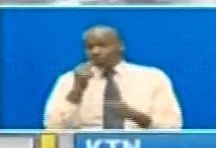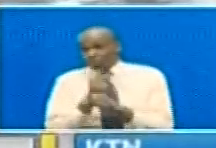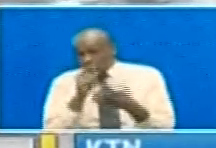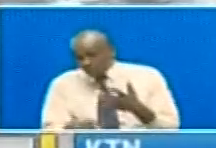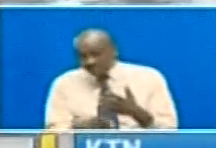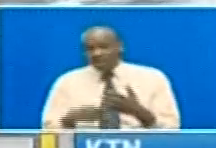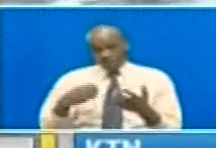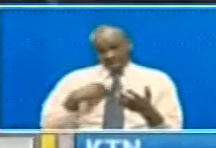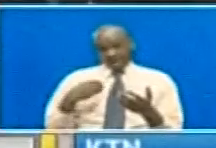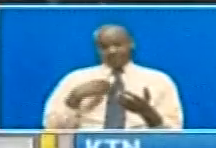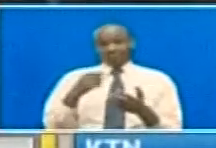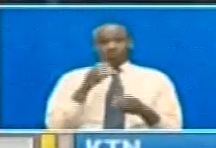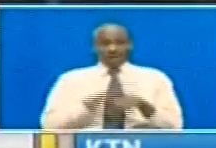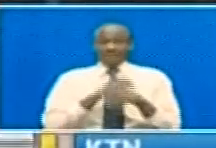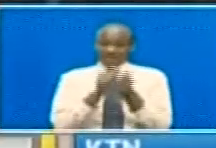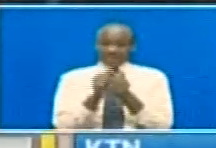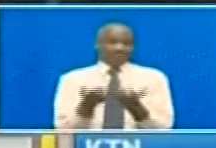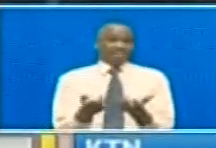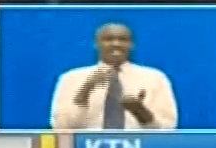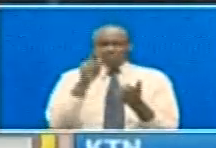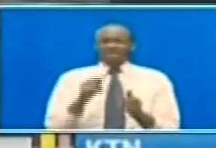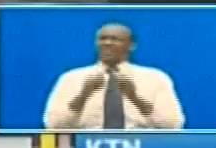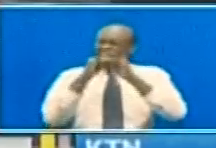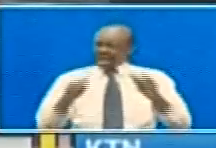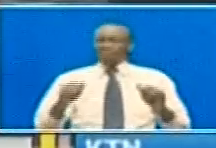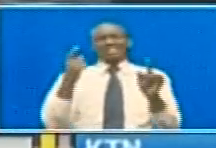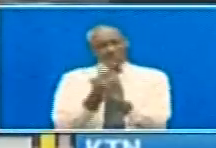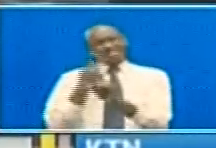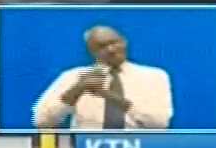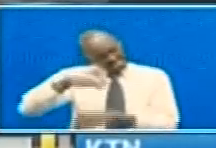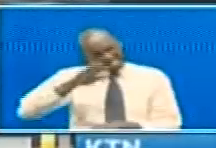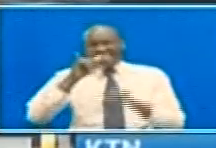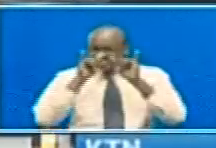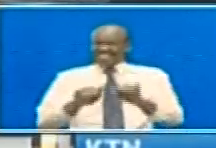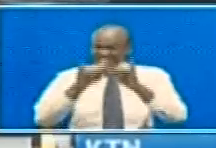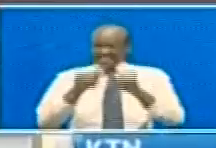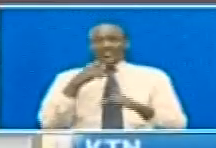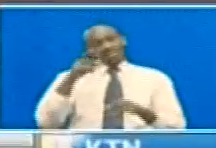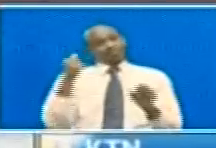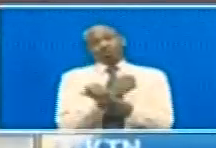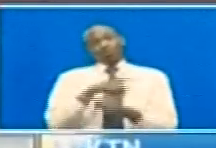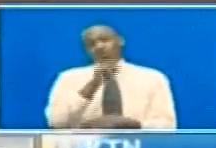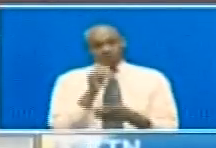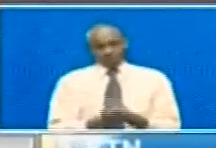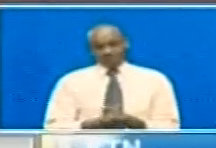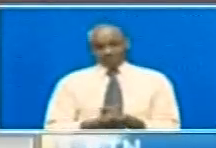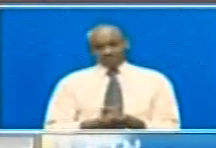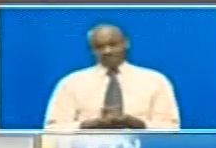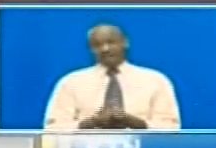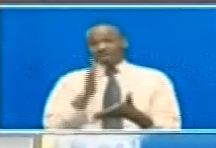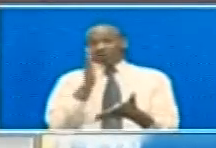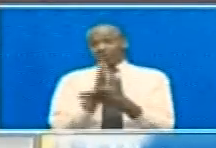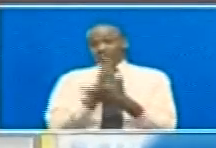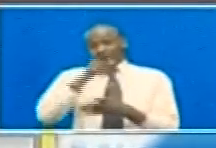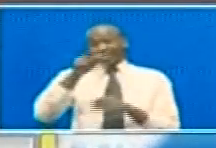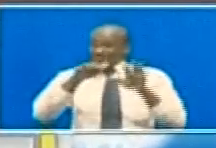up the grain from farmers who have been camping at the various depots across the country. As a rational farmer, if you have